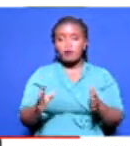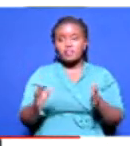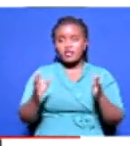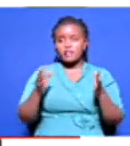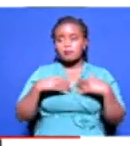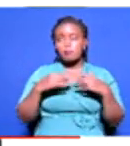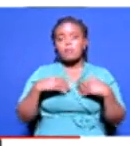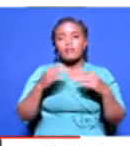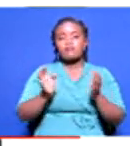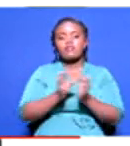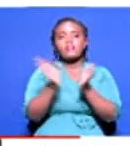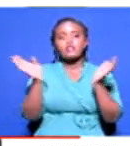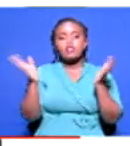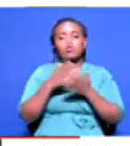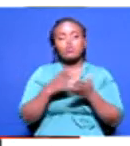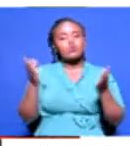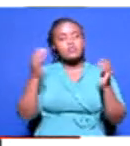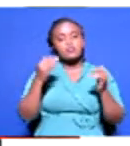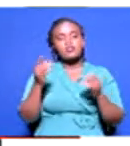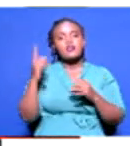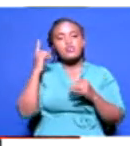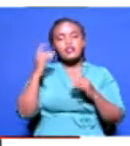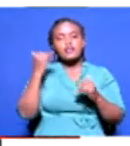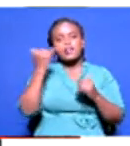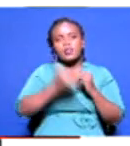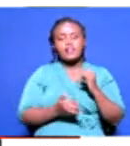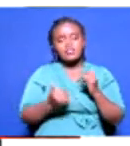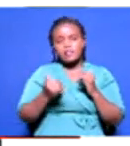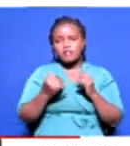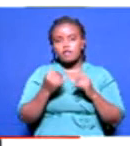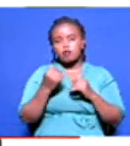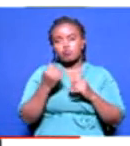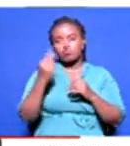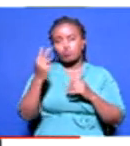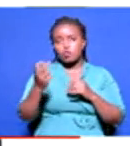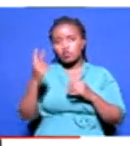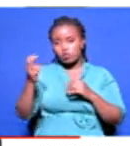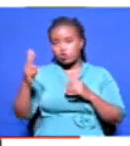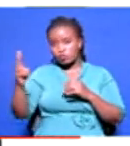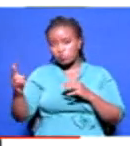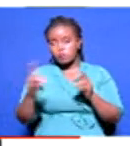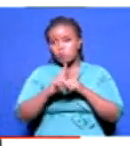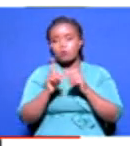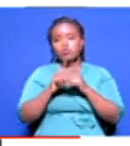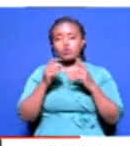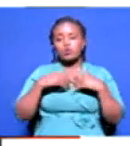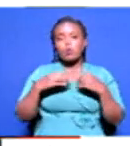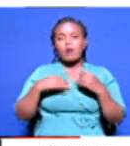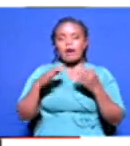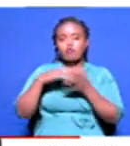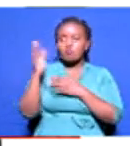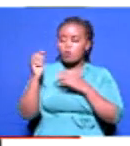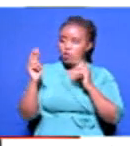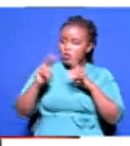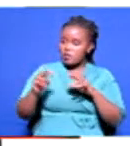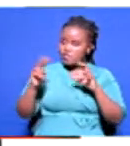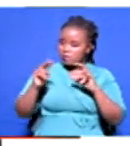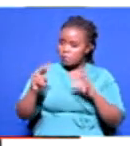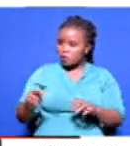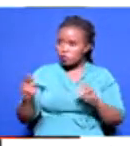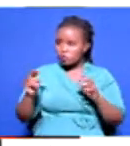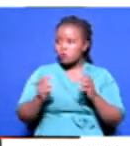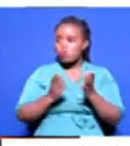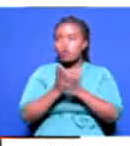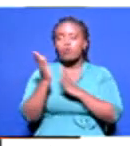legally ended on that first March 2022, hence the application of destination inspection in the interim as